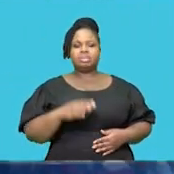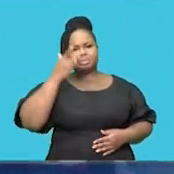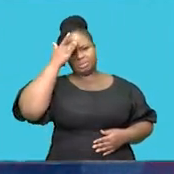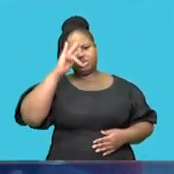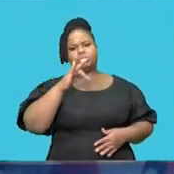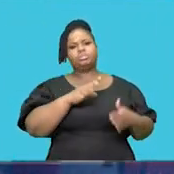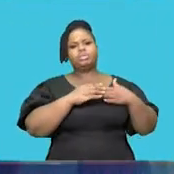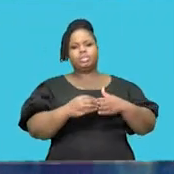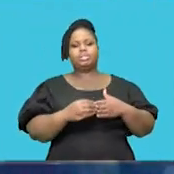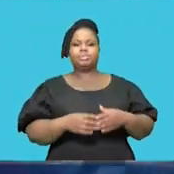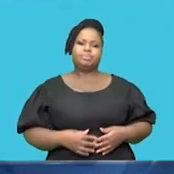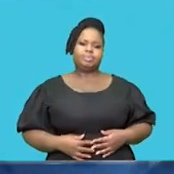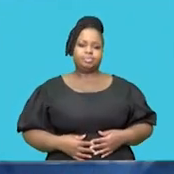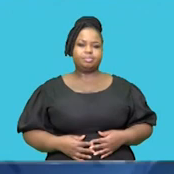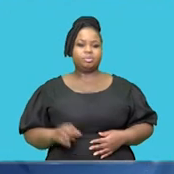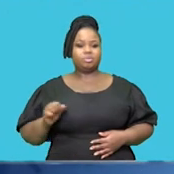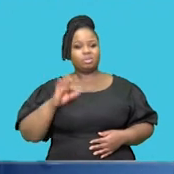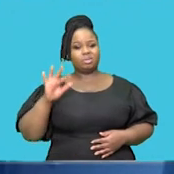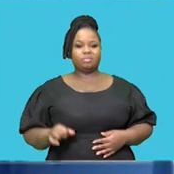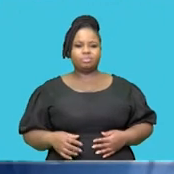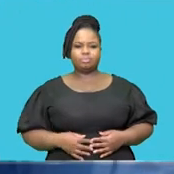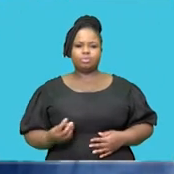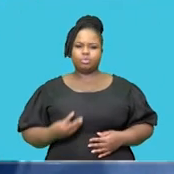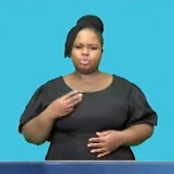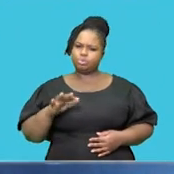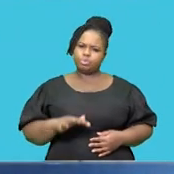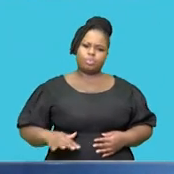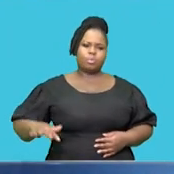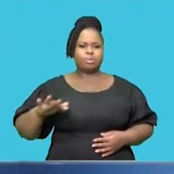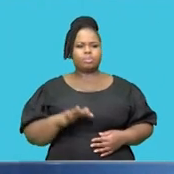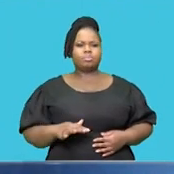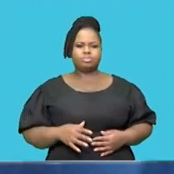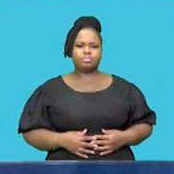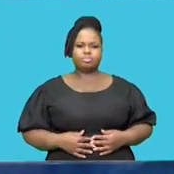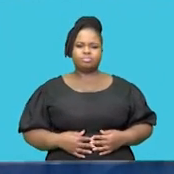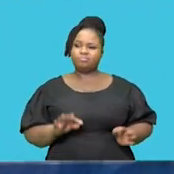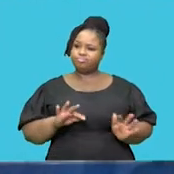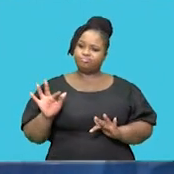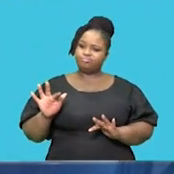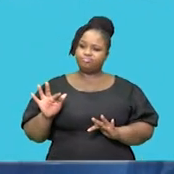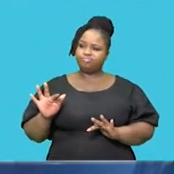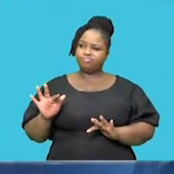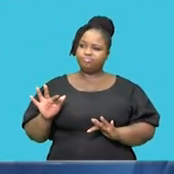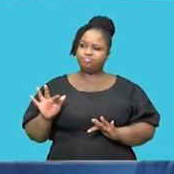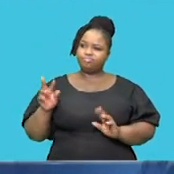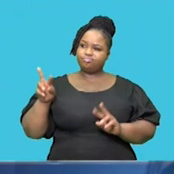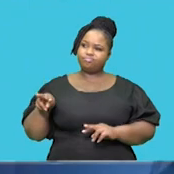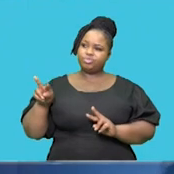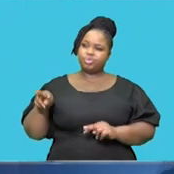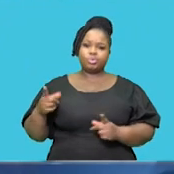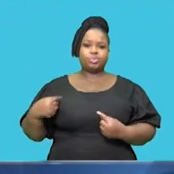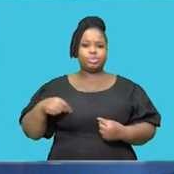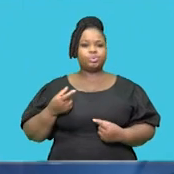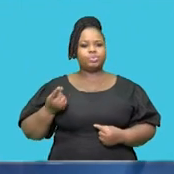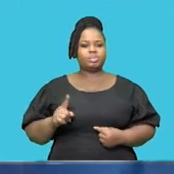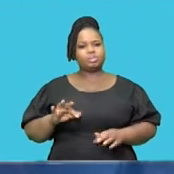intelligent leadership ever in South Africa. So we wish everyone could look at what we are doing so that they